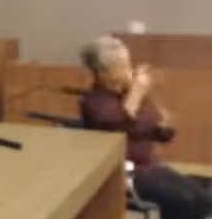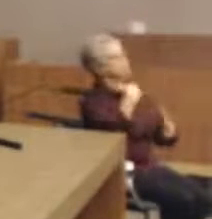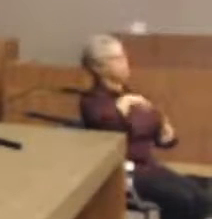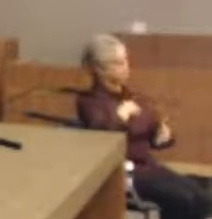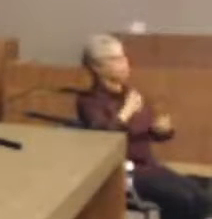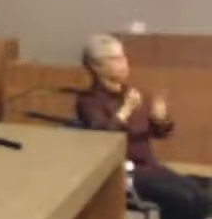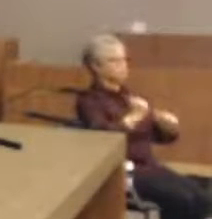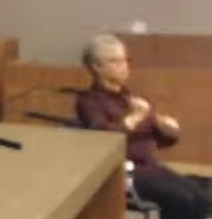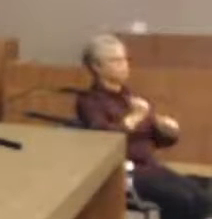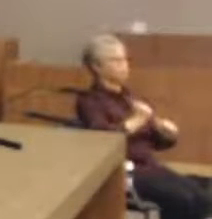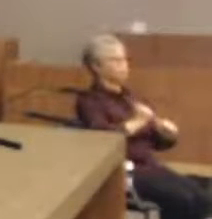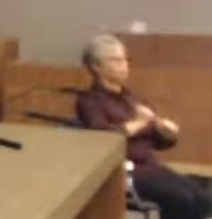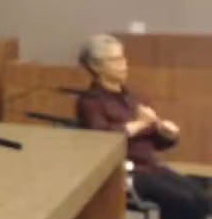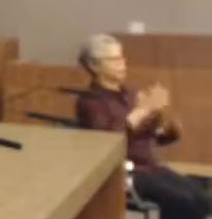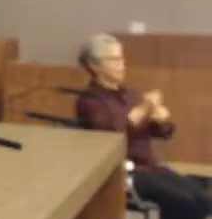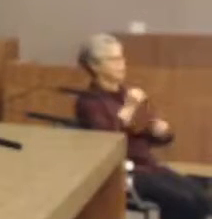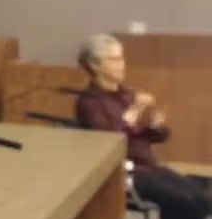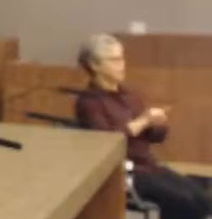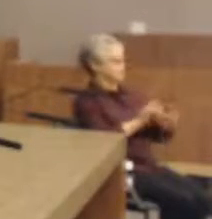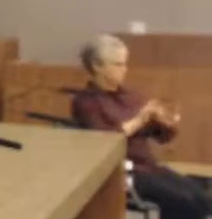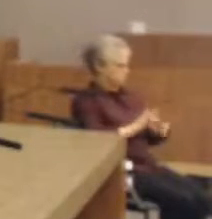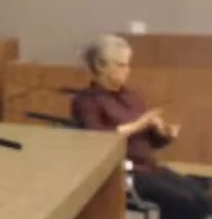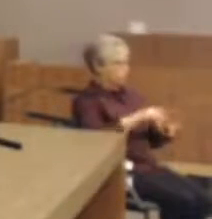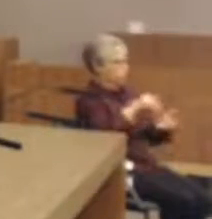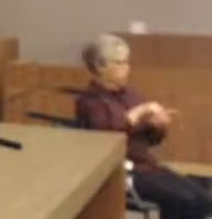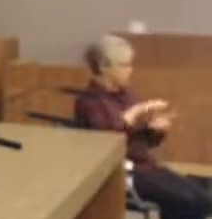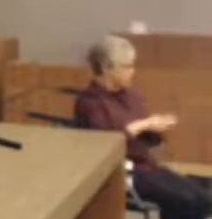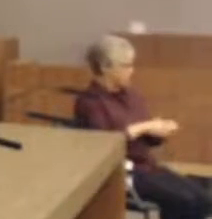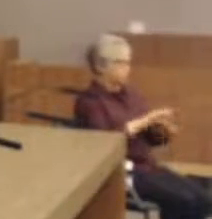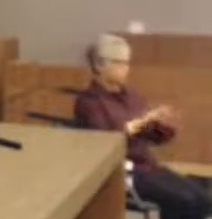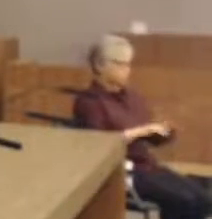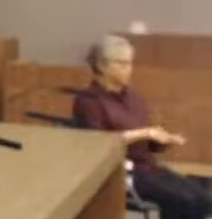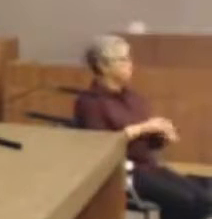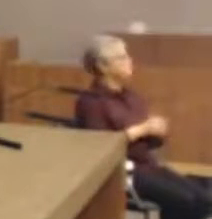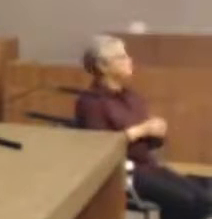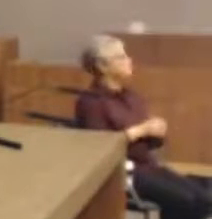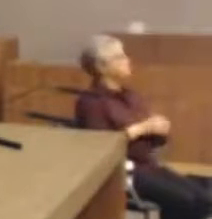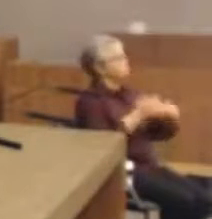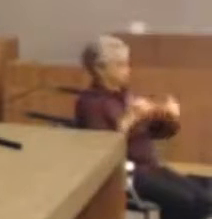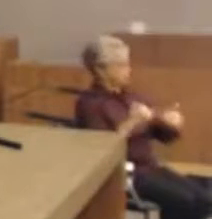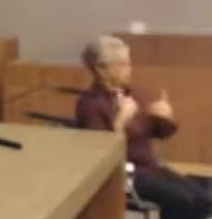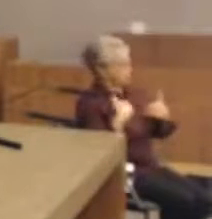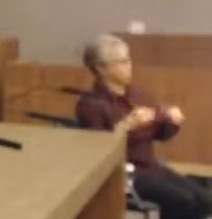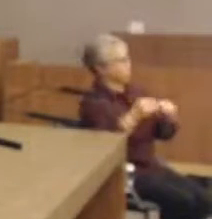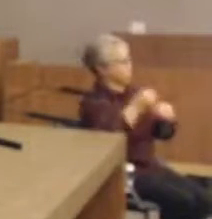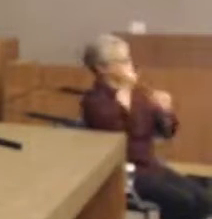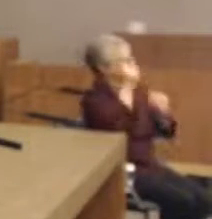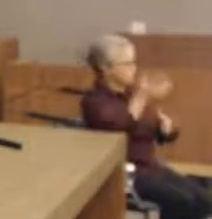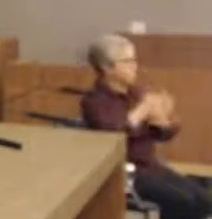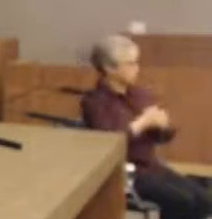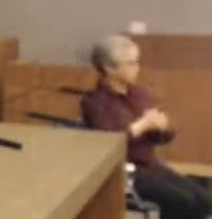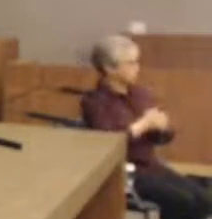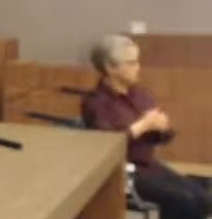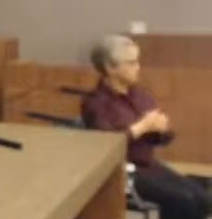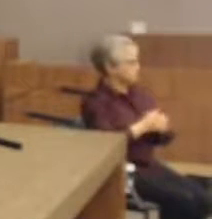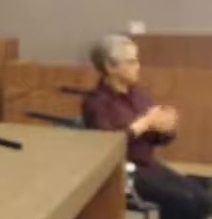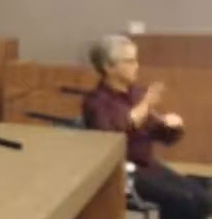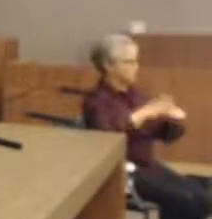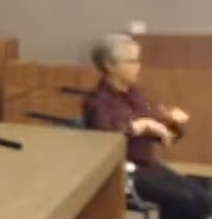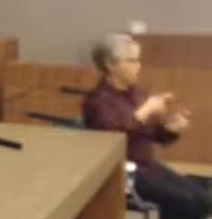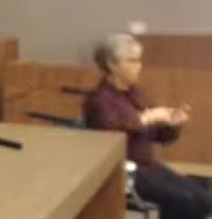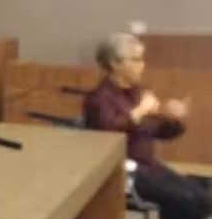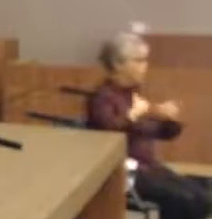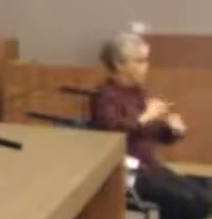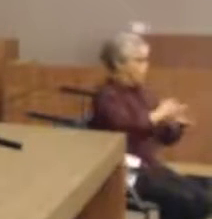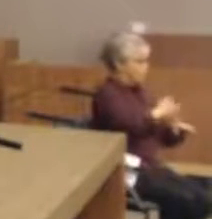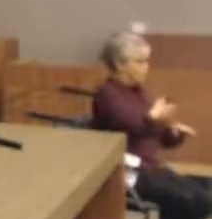help with the claim, right? That we now have more information than we had before or at the time of the event, and can we